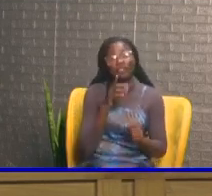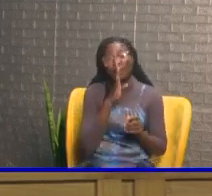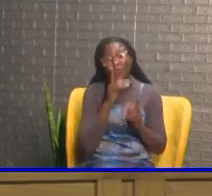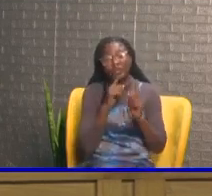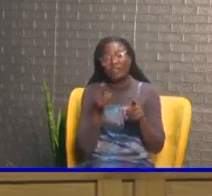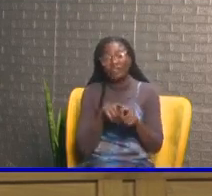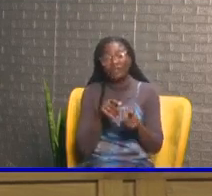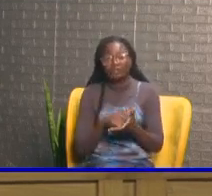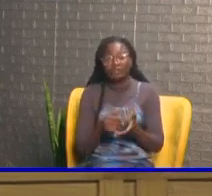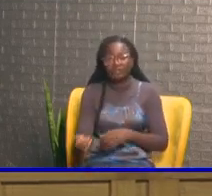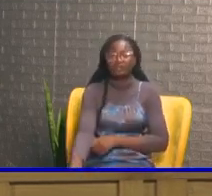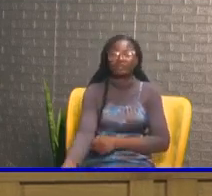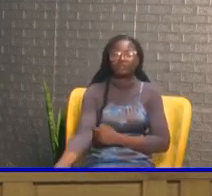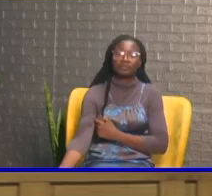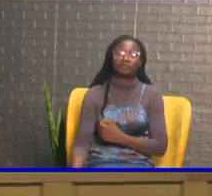Are you following what I'm